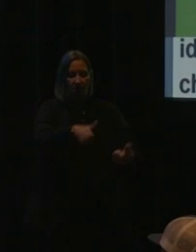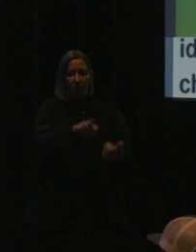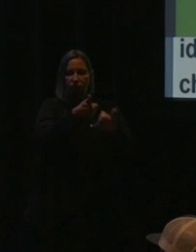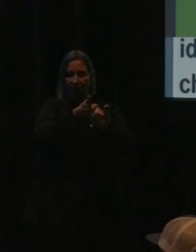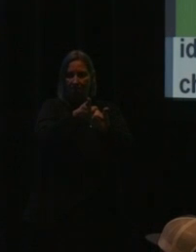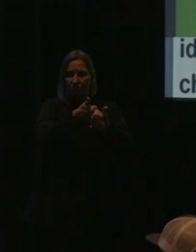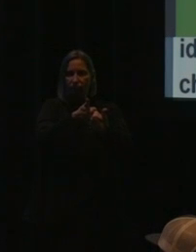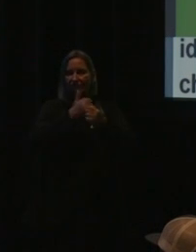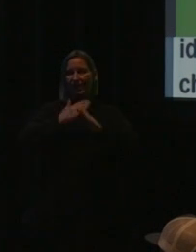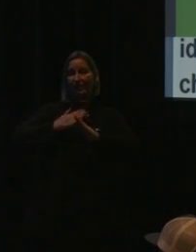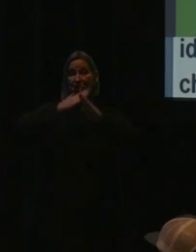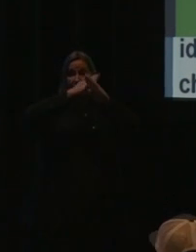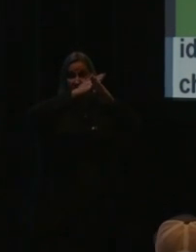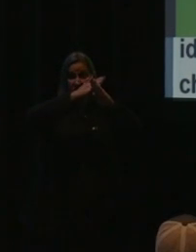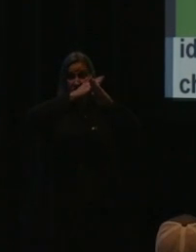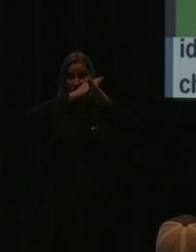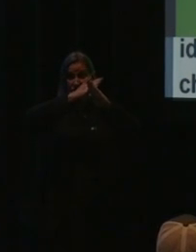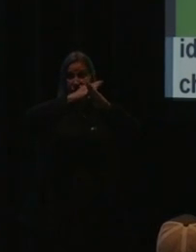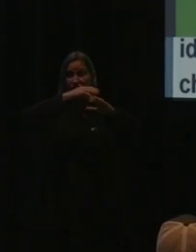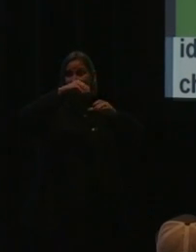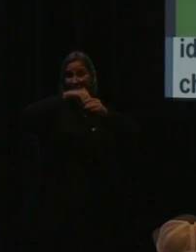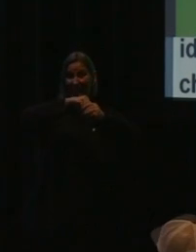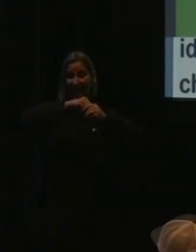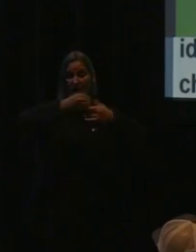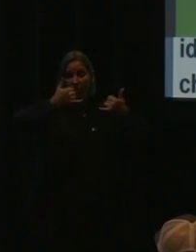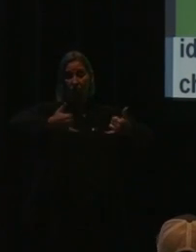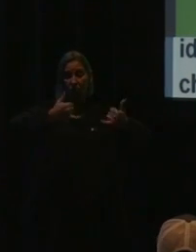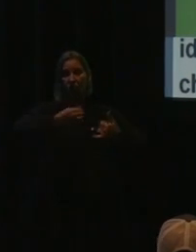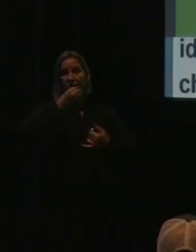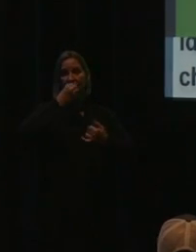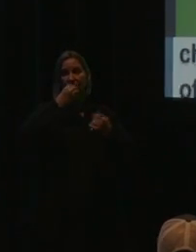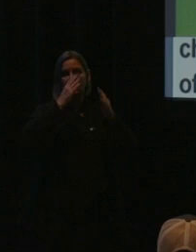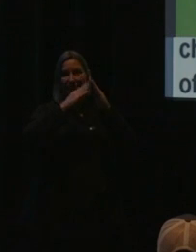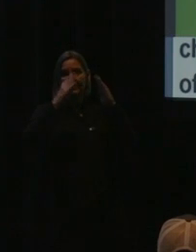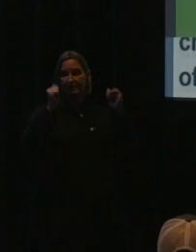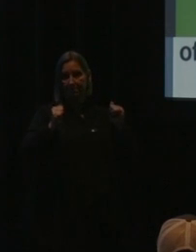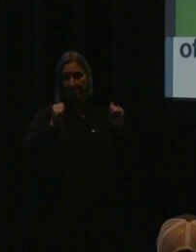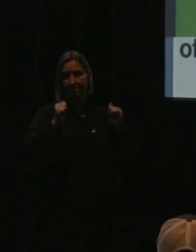barriers within the current state of the food system.